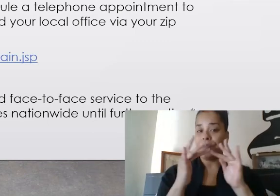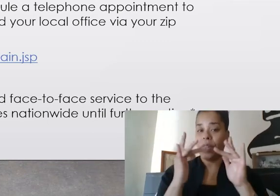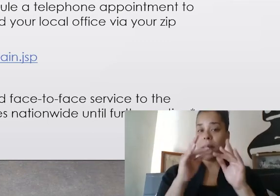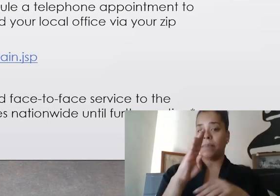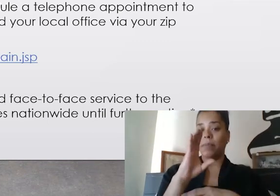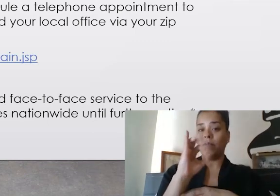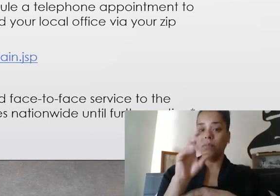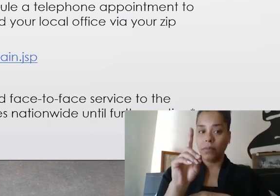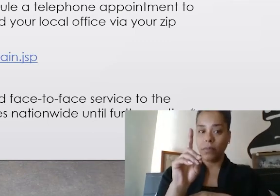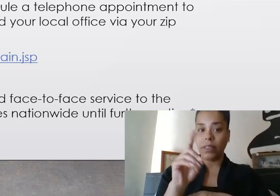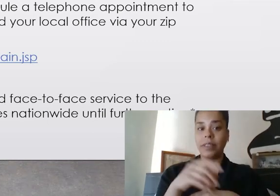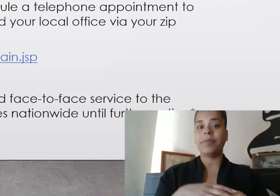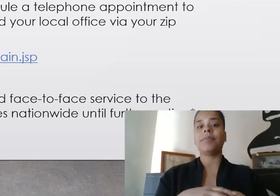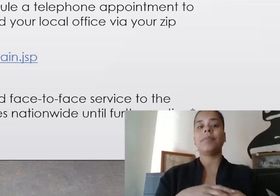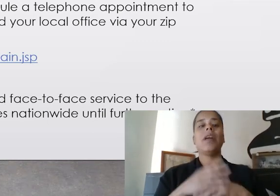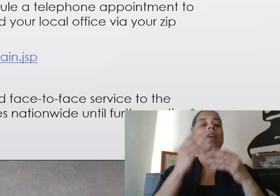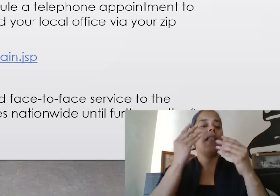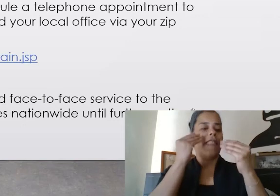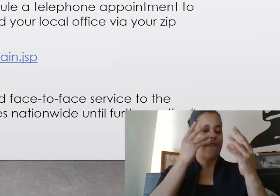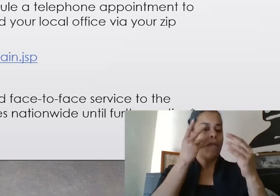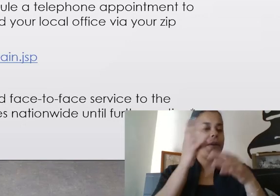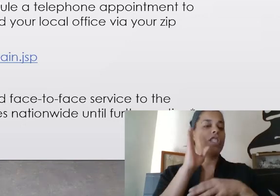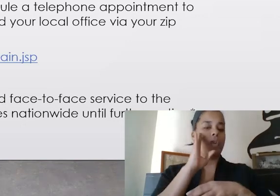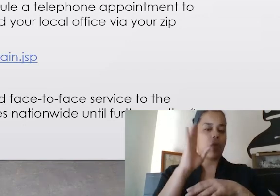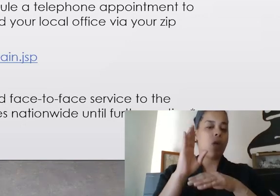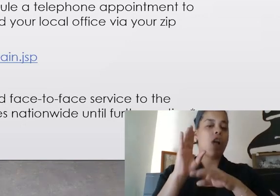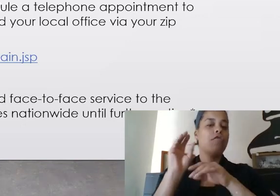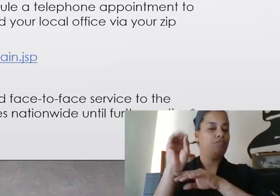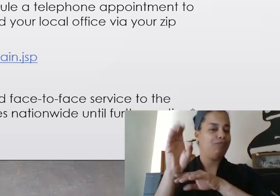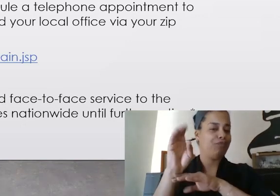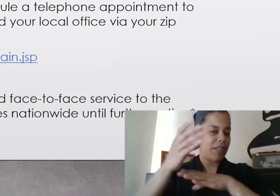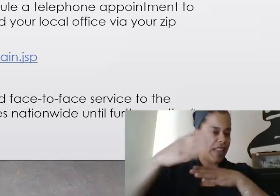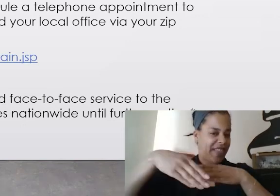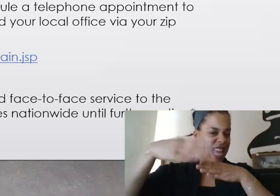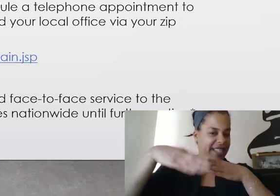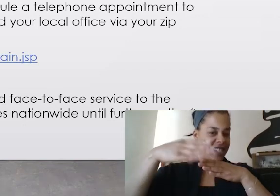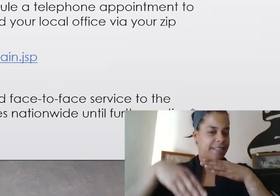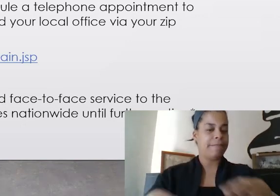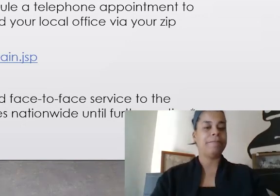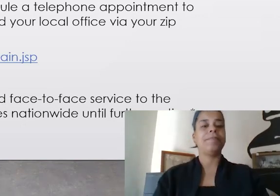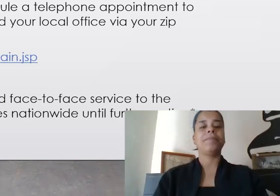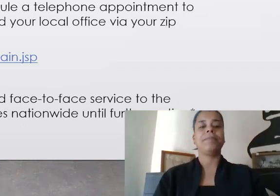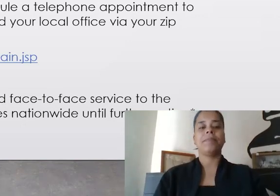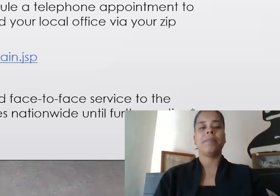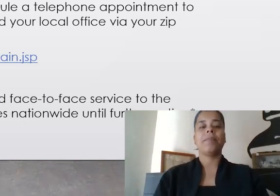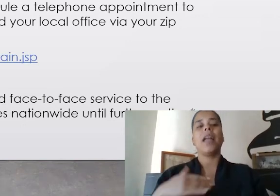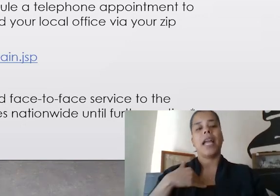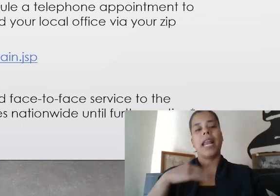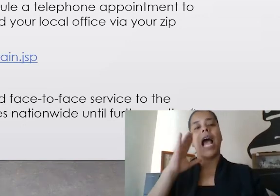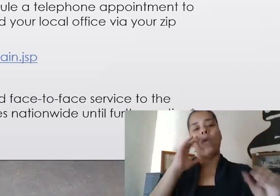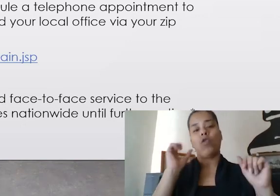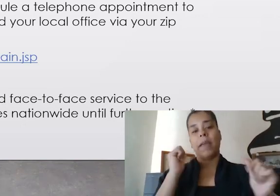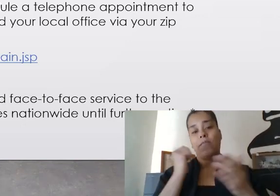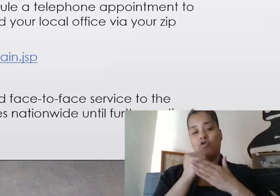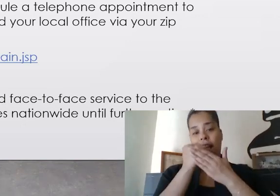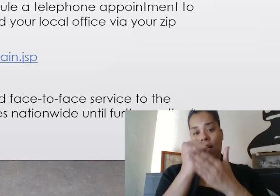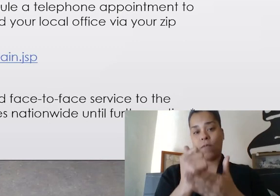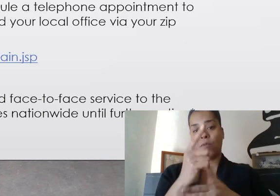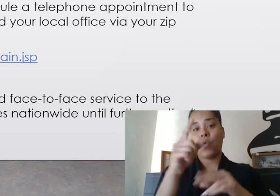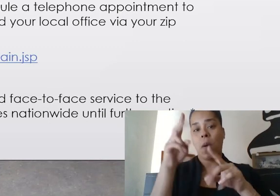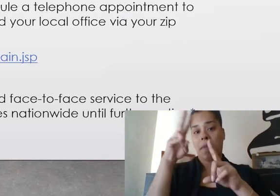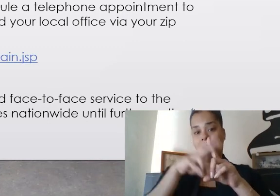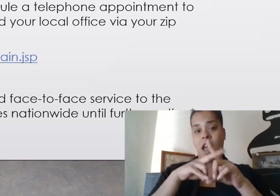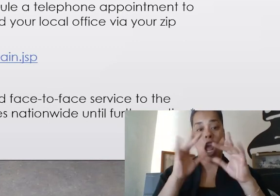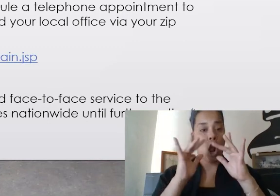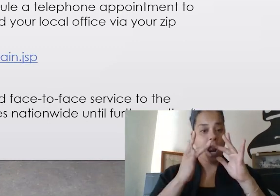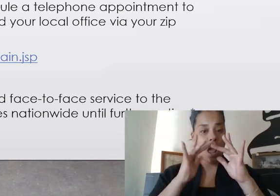The contact information, again, will be at the end of the presentation. And I would be able to help you apply online. You